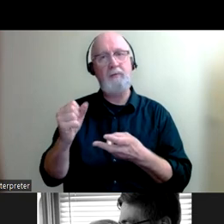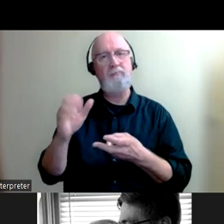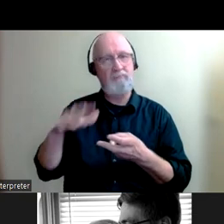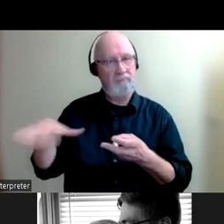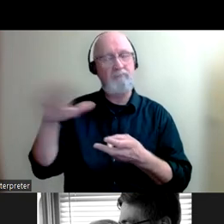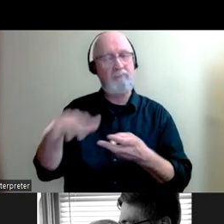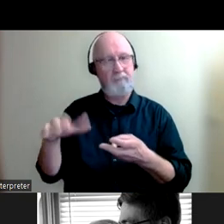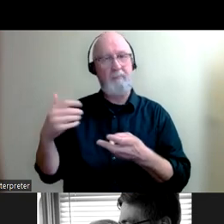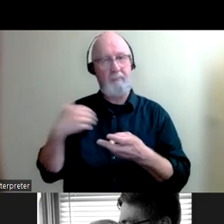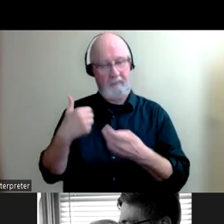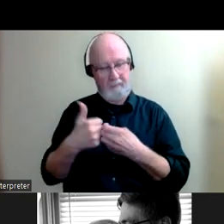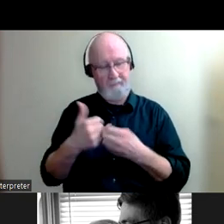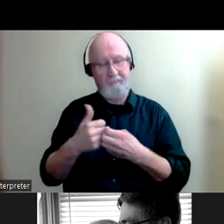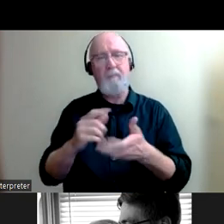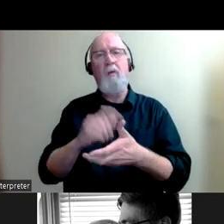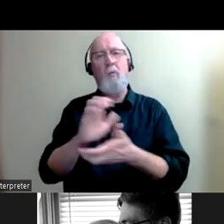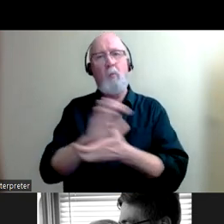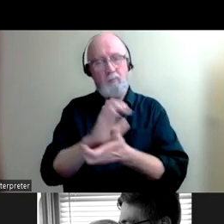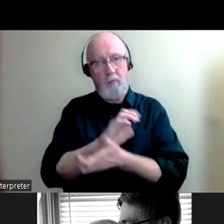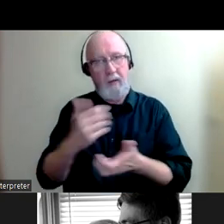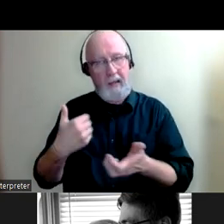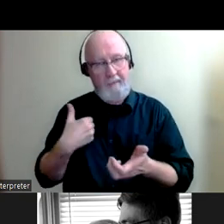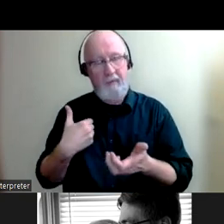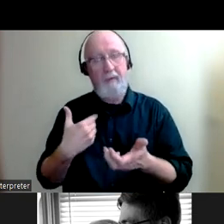board games. Cornerbrook has board games here.